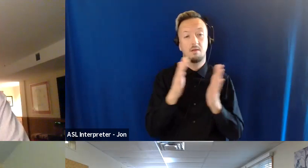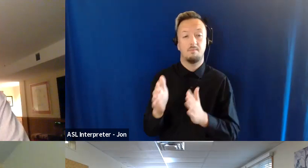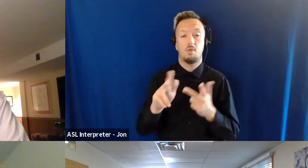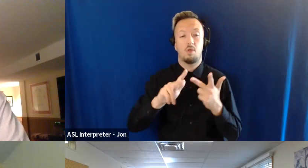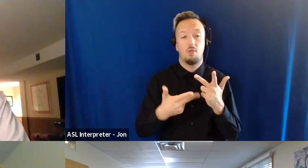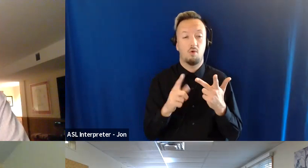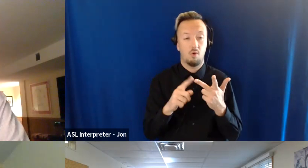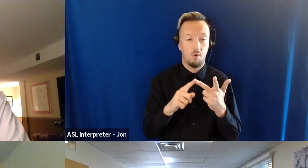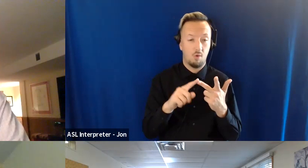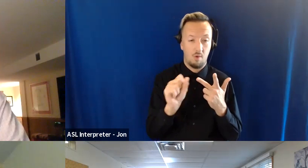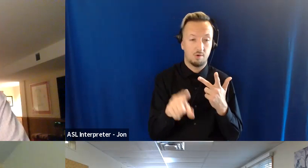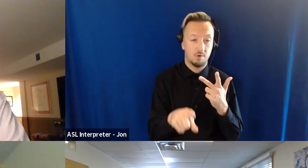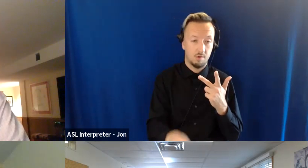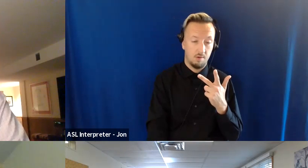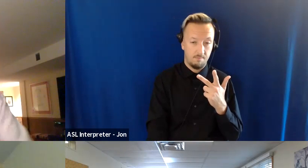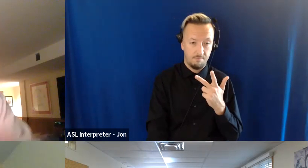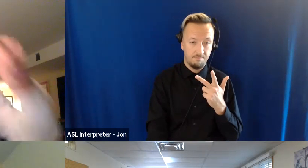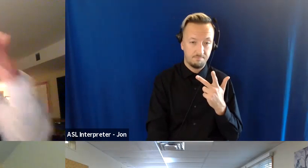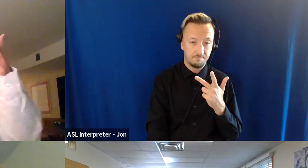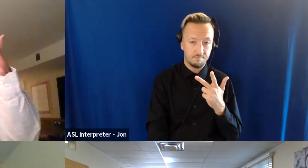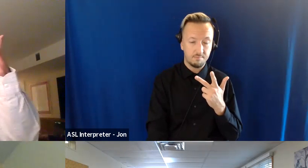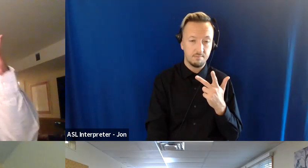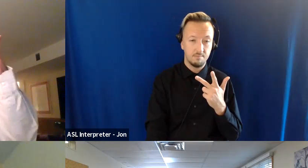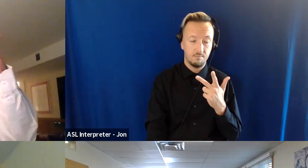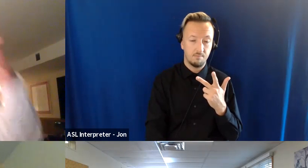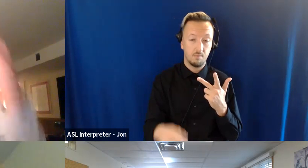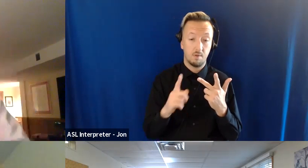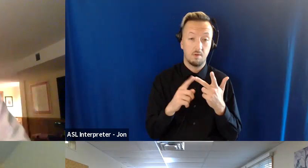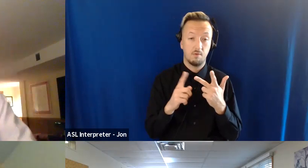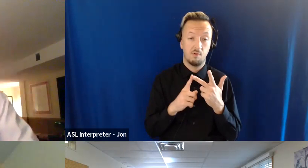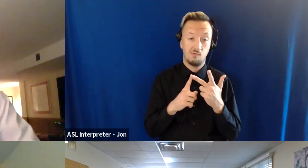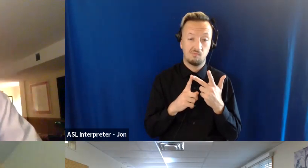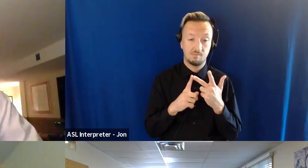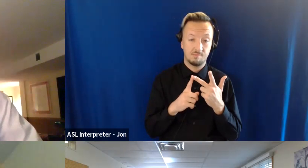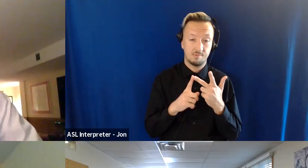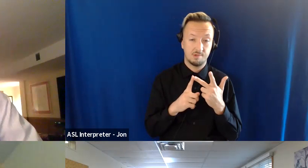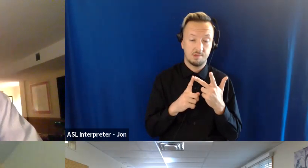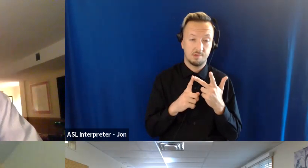question. And the third question asks,